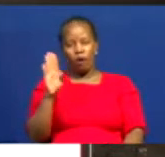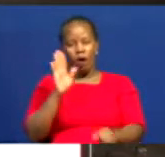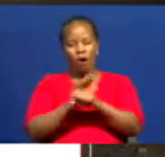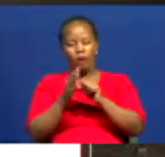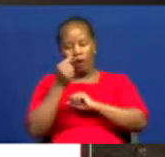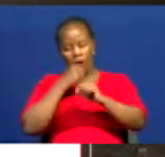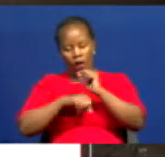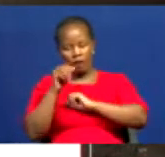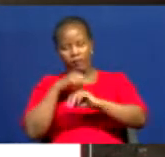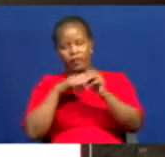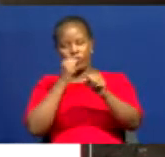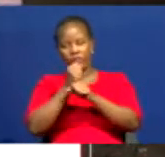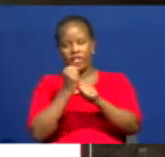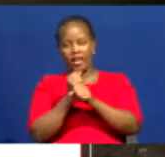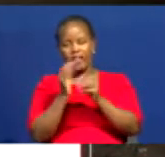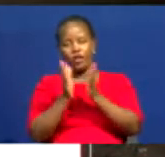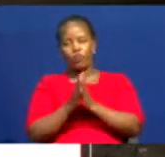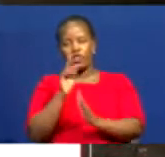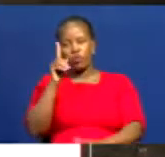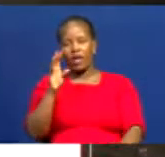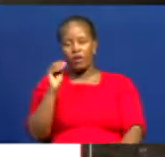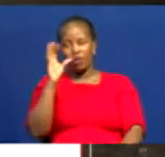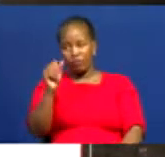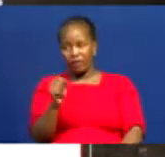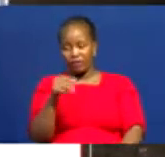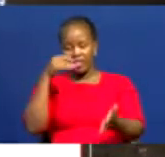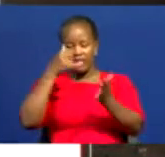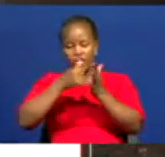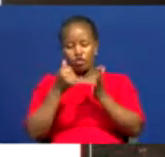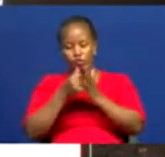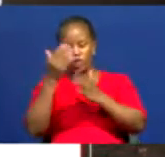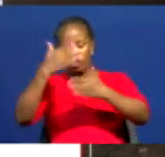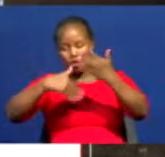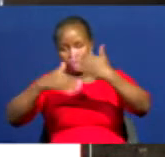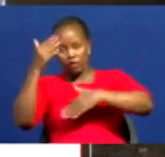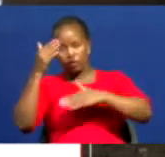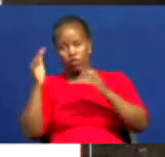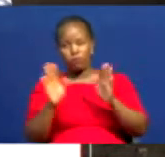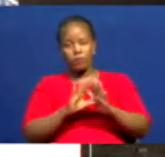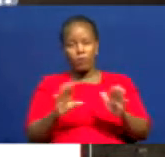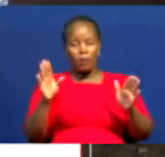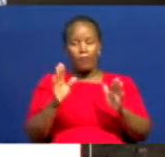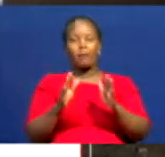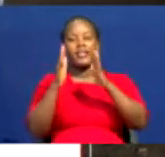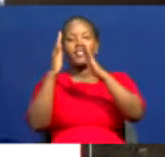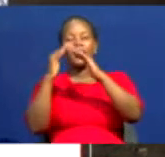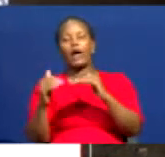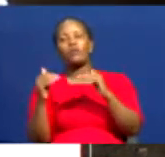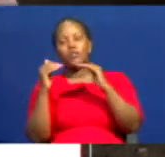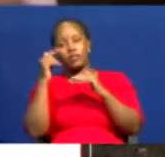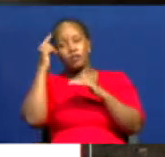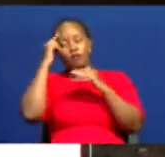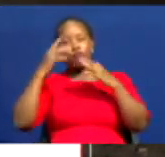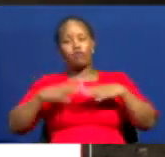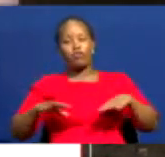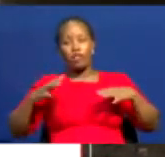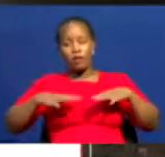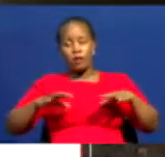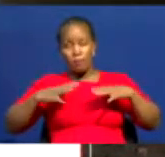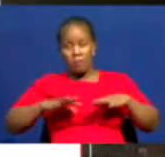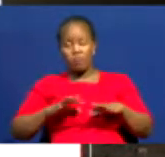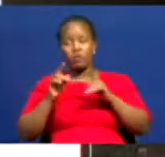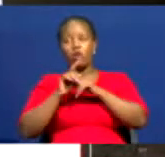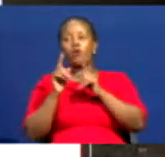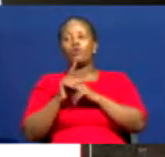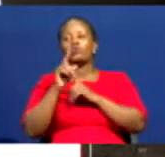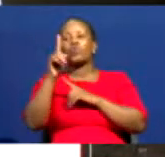done with the 105, including constructing some permanent housing for the people, and also welling